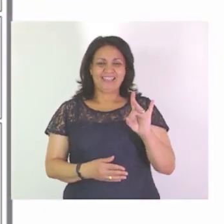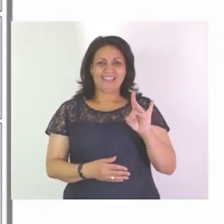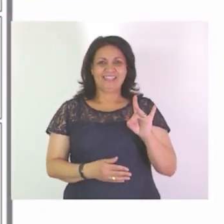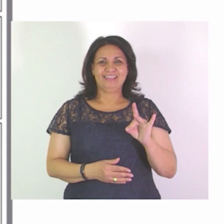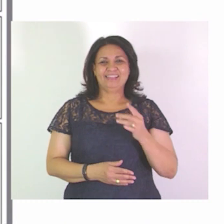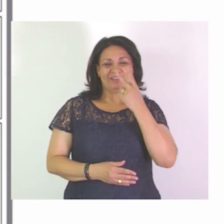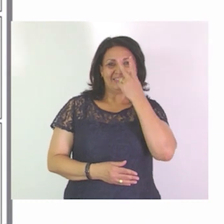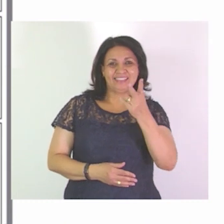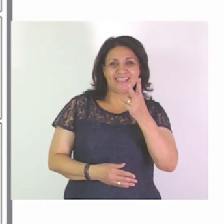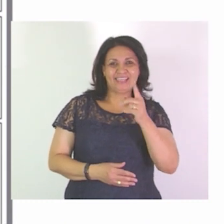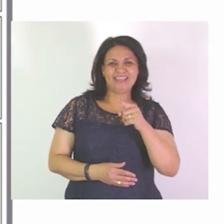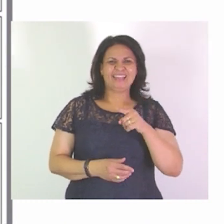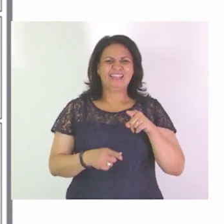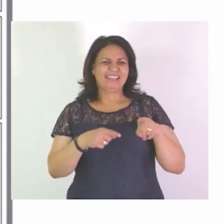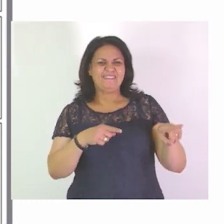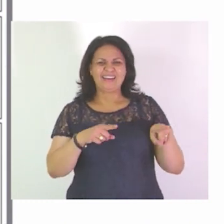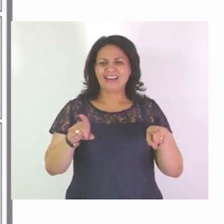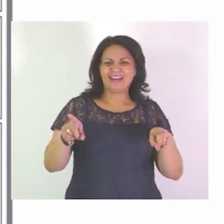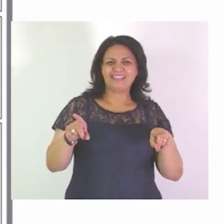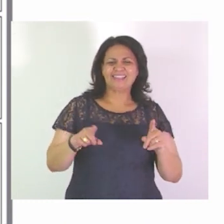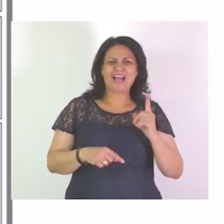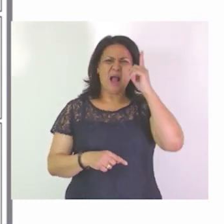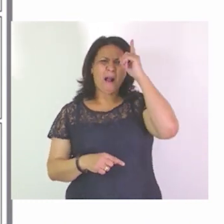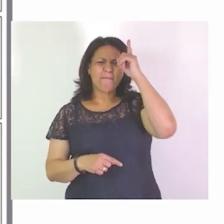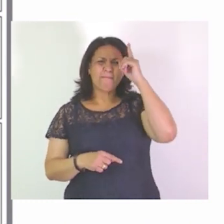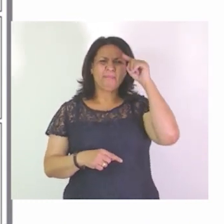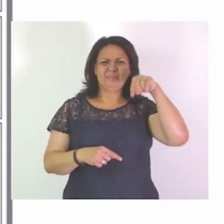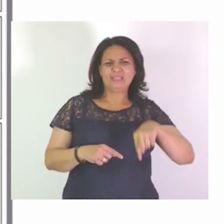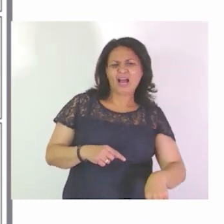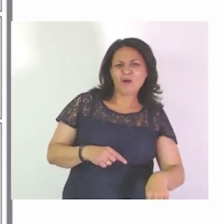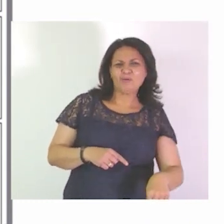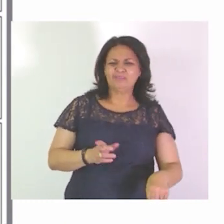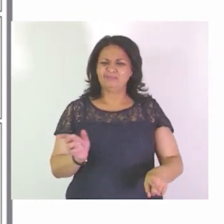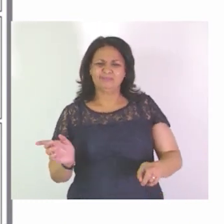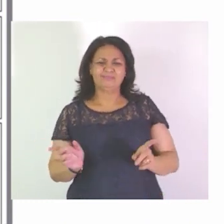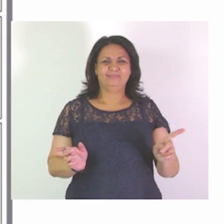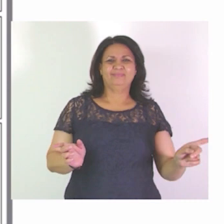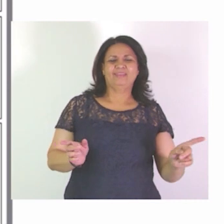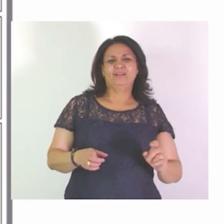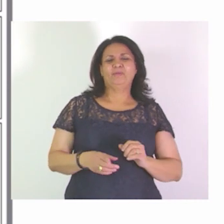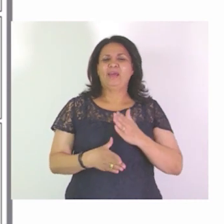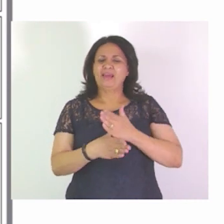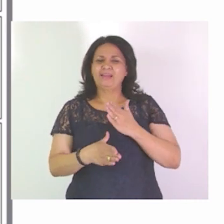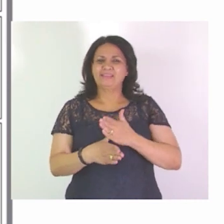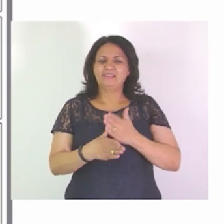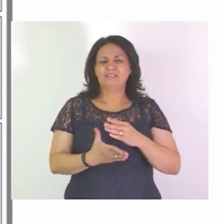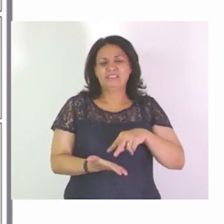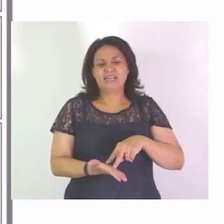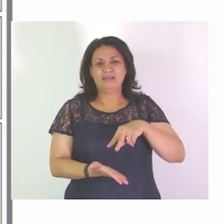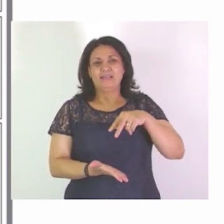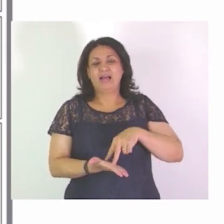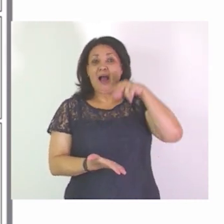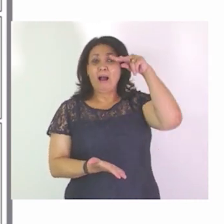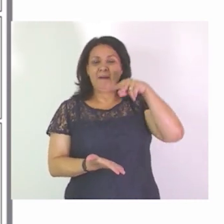have arrows pointing to different directions. And we are going to do that as an exercise by jumping up and